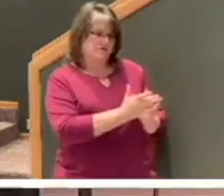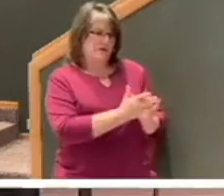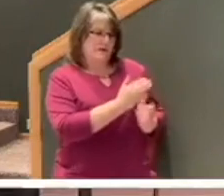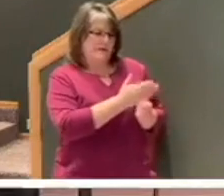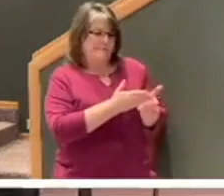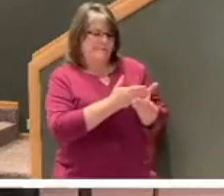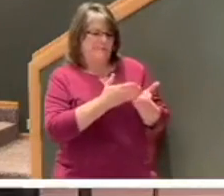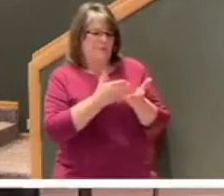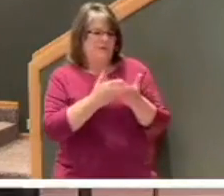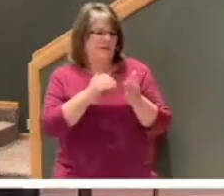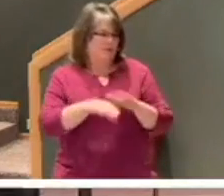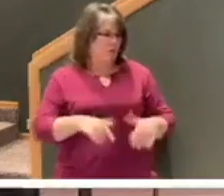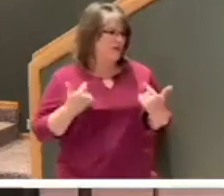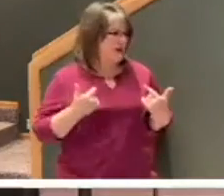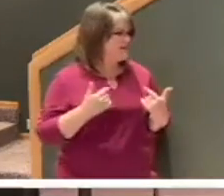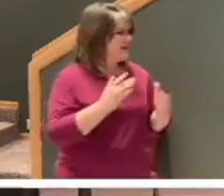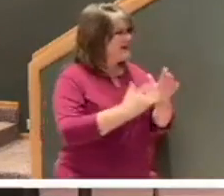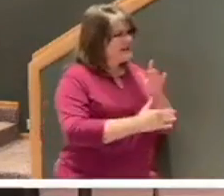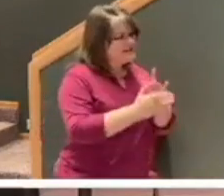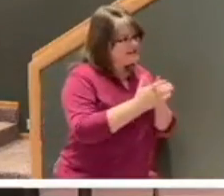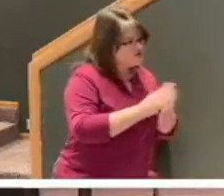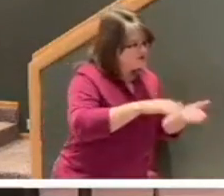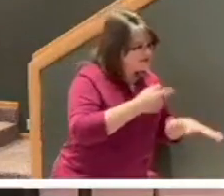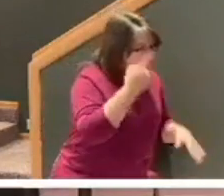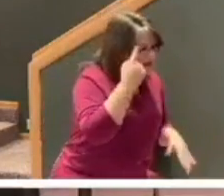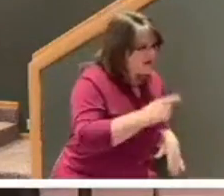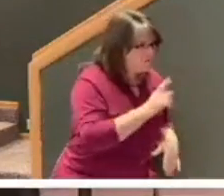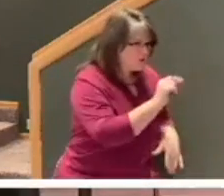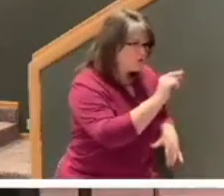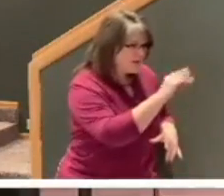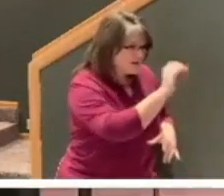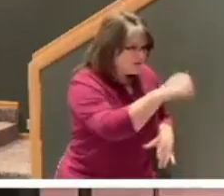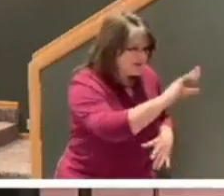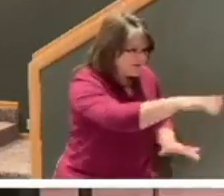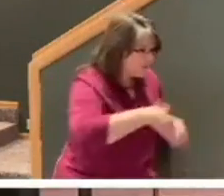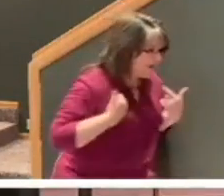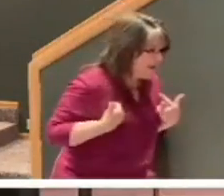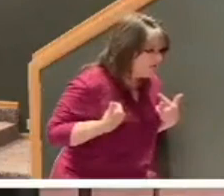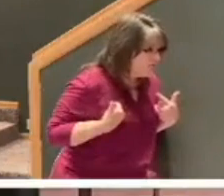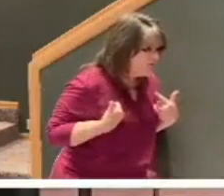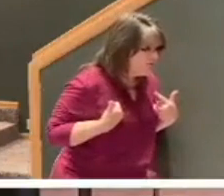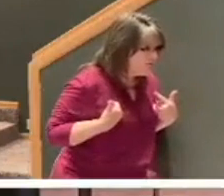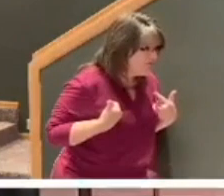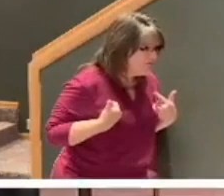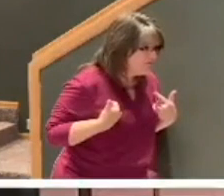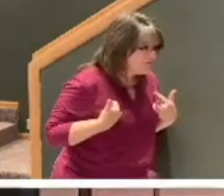Partitioned into your life. Did Jesus die for 20% of your life?